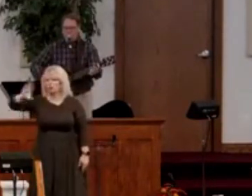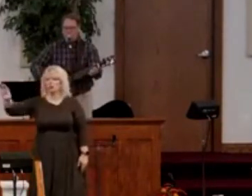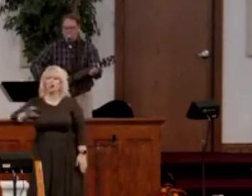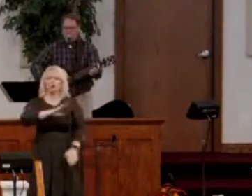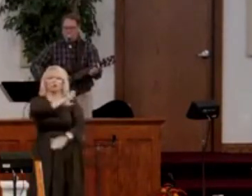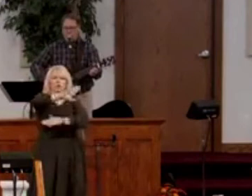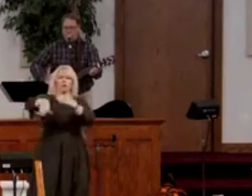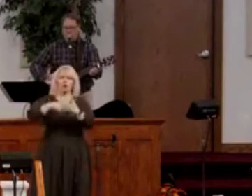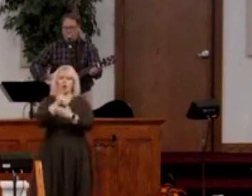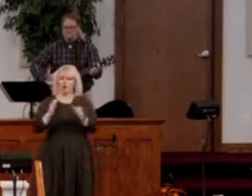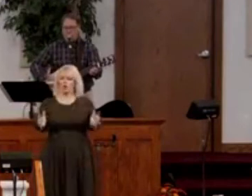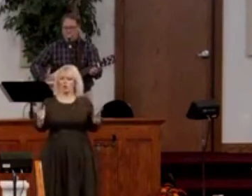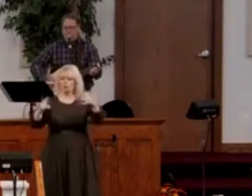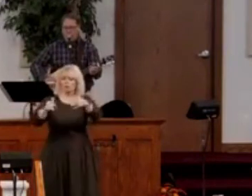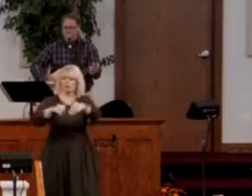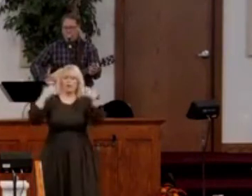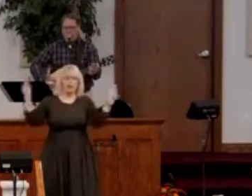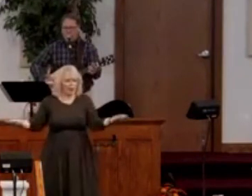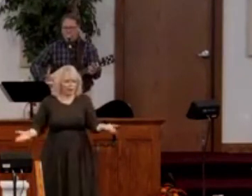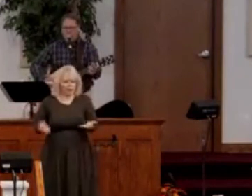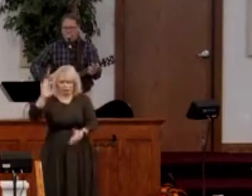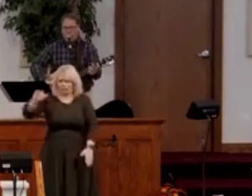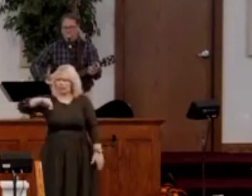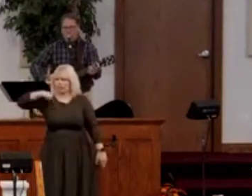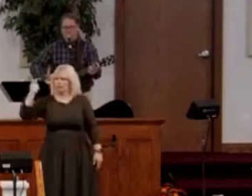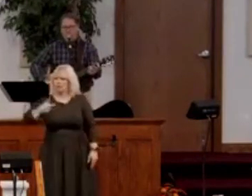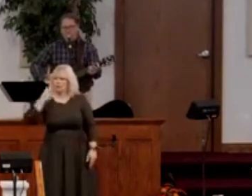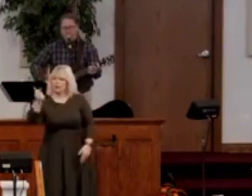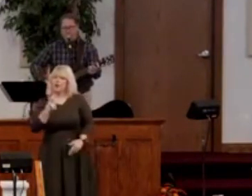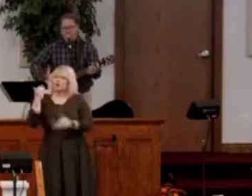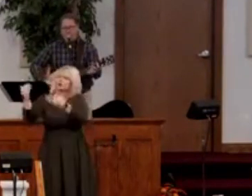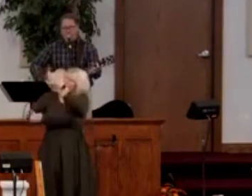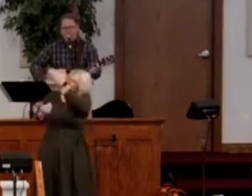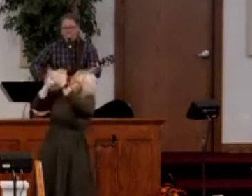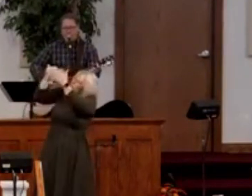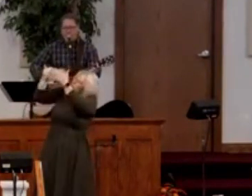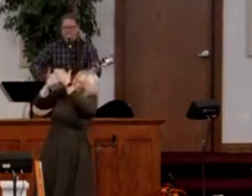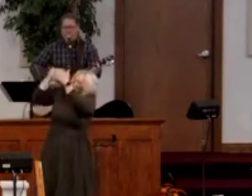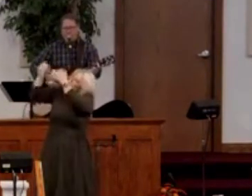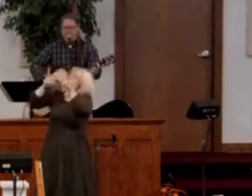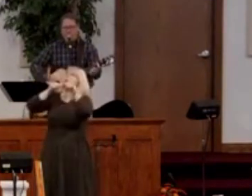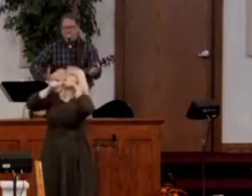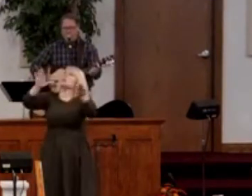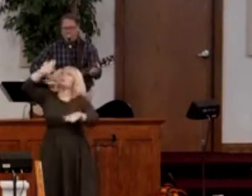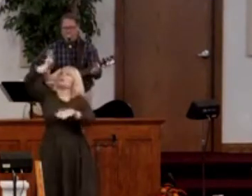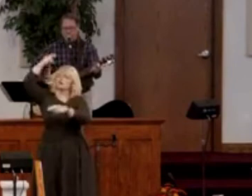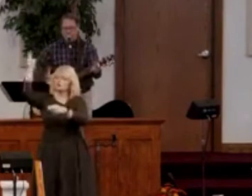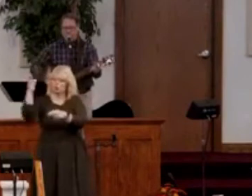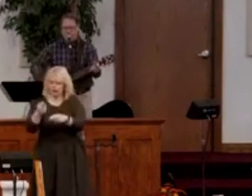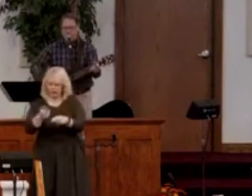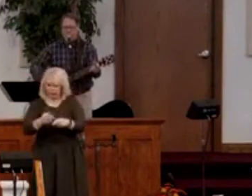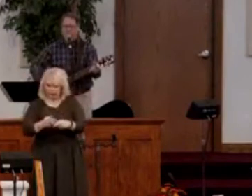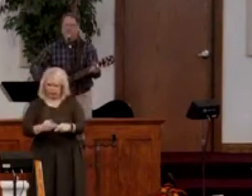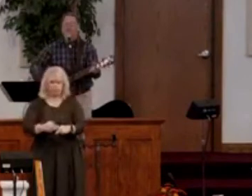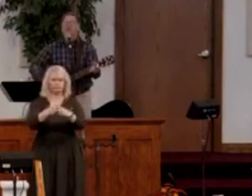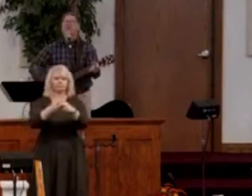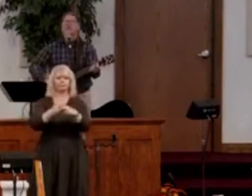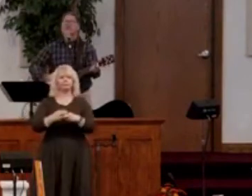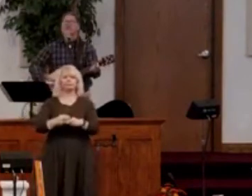wonderful cross, all who gather here, my grace, draw near and bless your